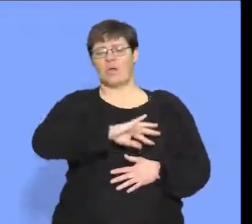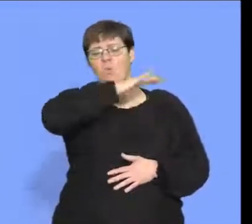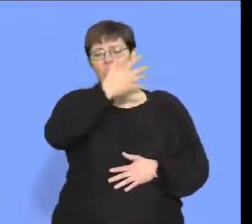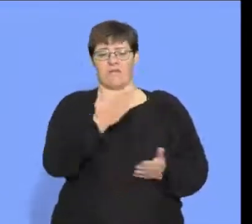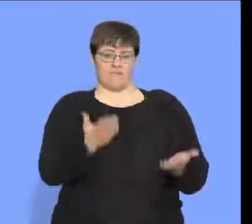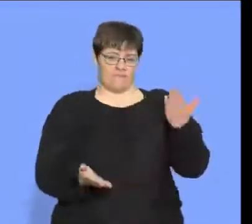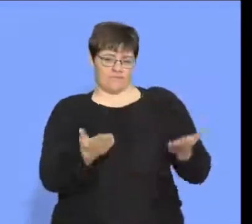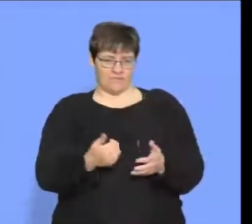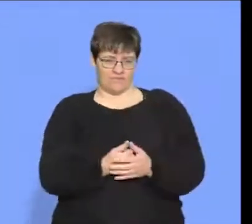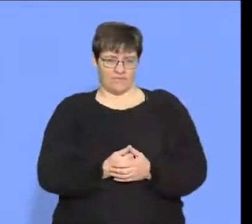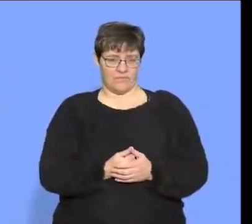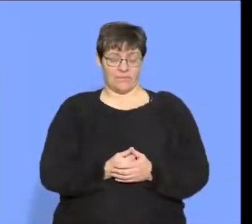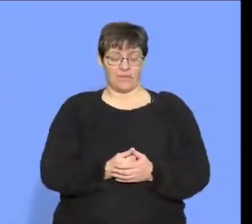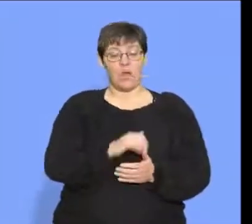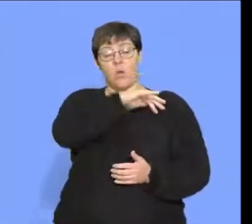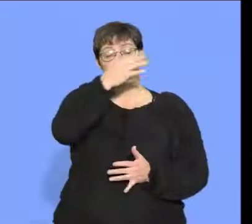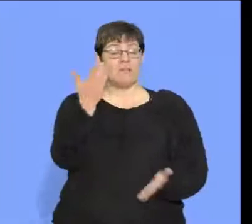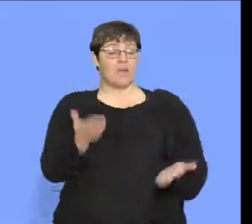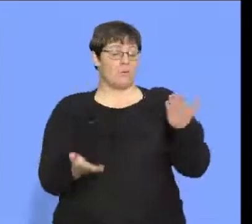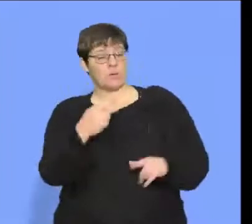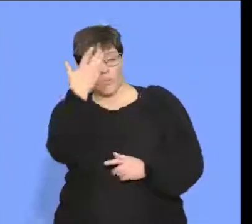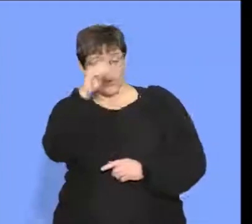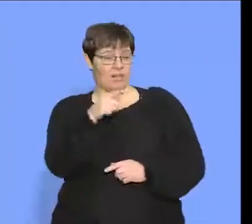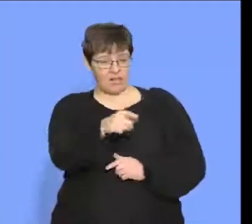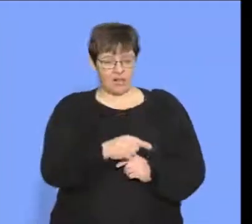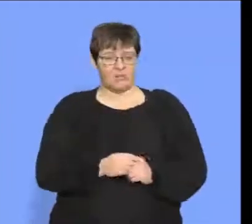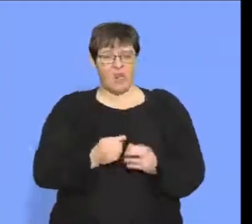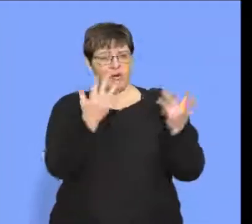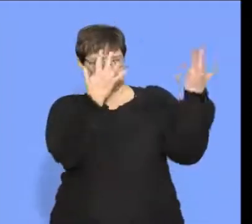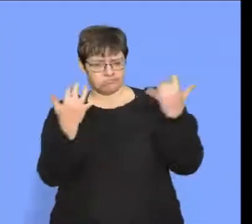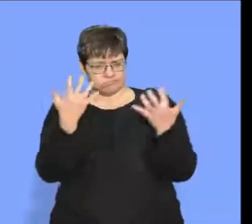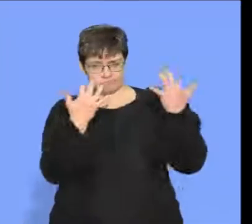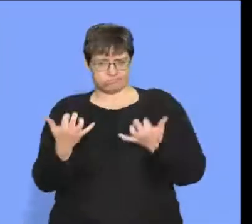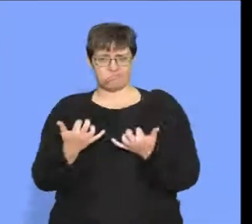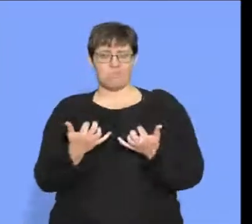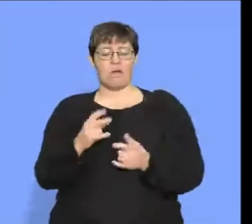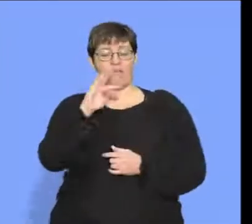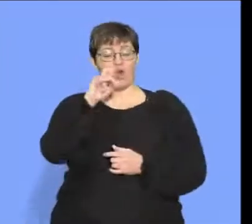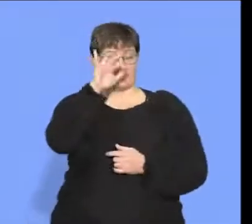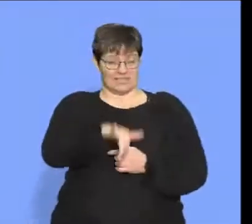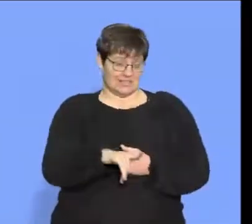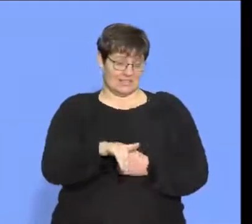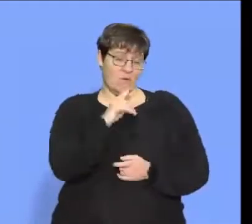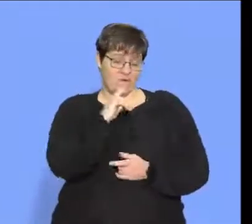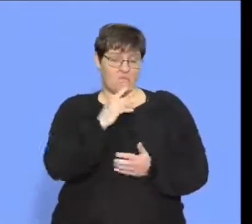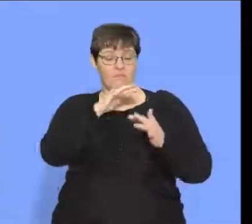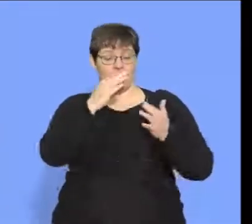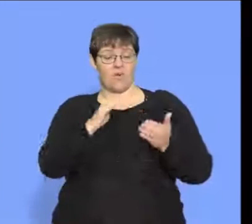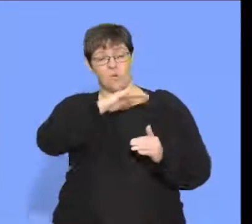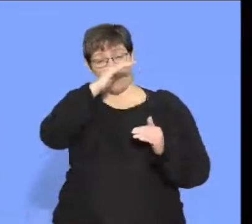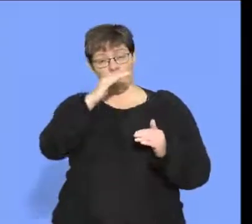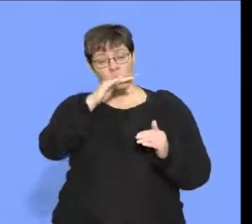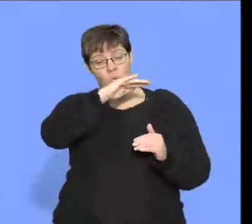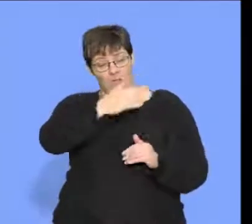So let's have a look at the wave equation. In the wave equation, we already know that you can calculate the velocity of a